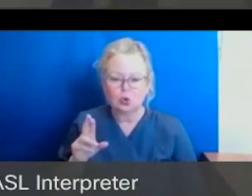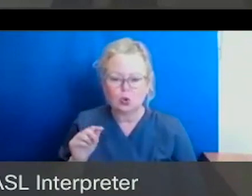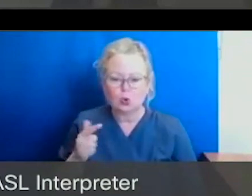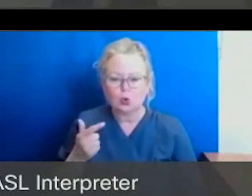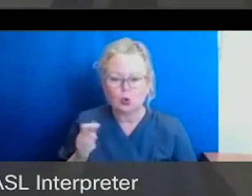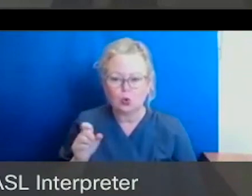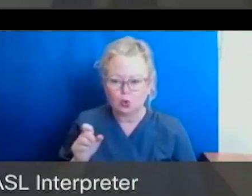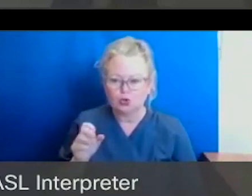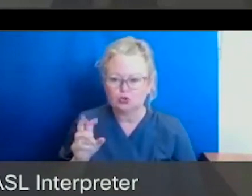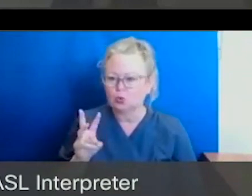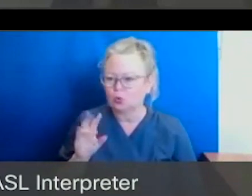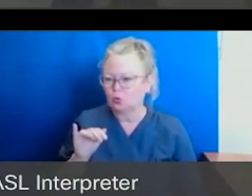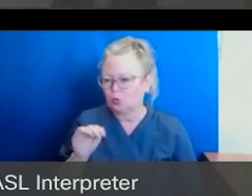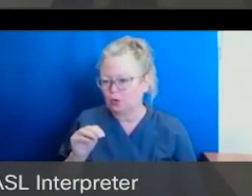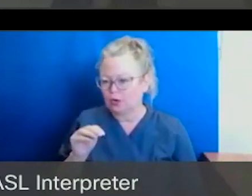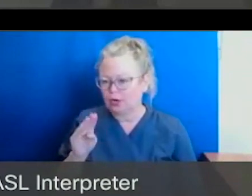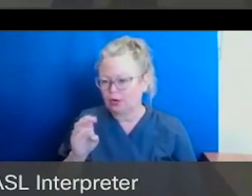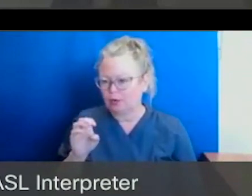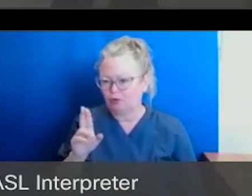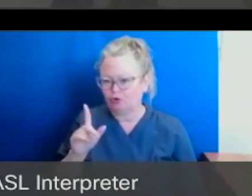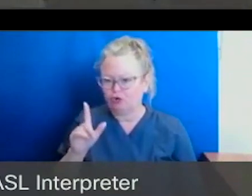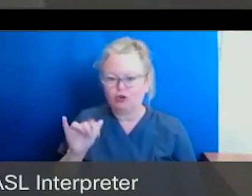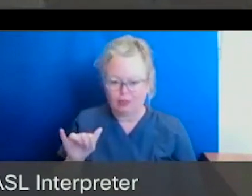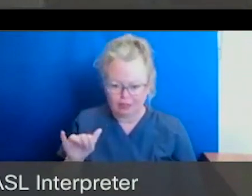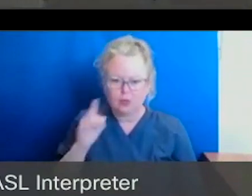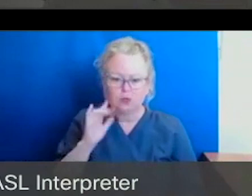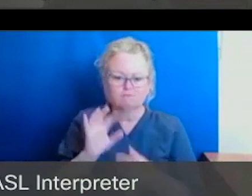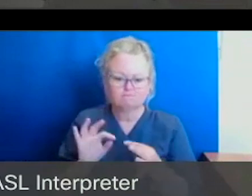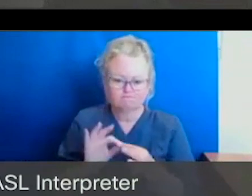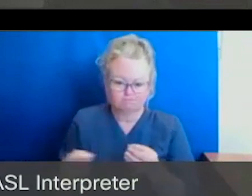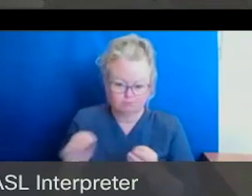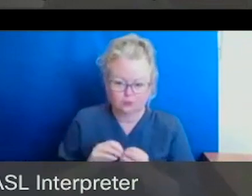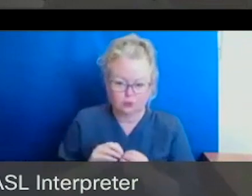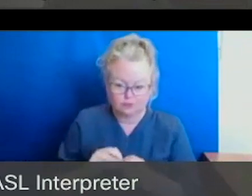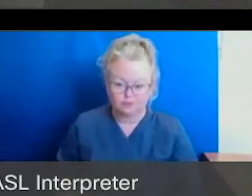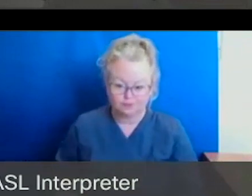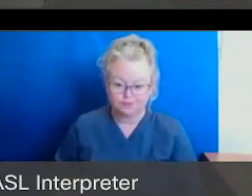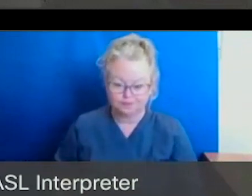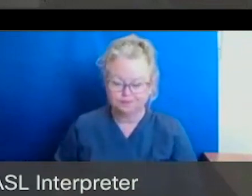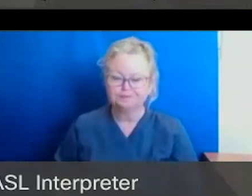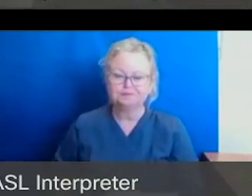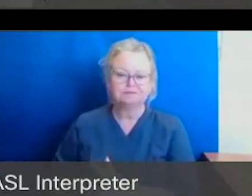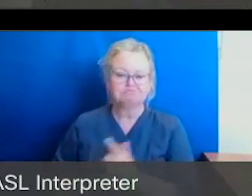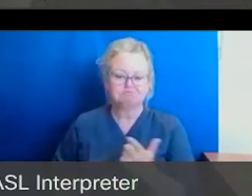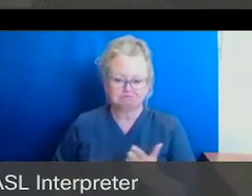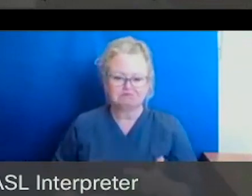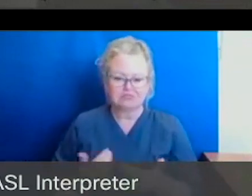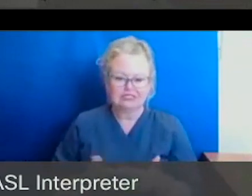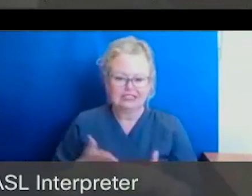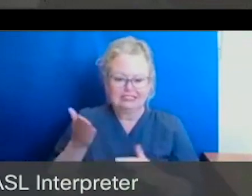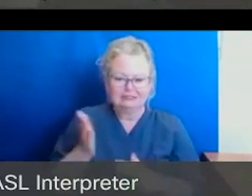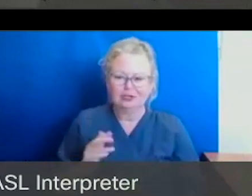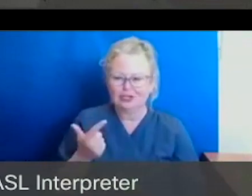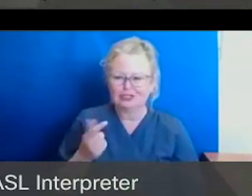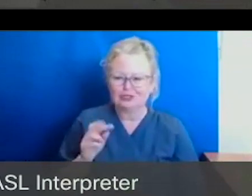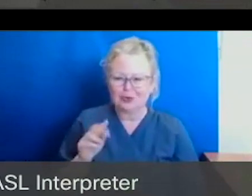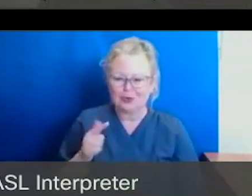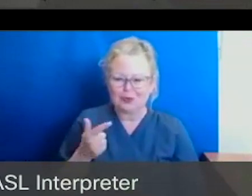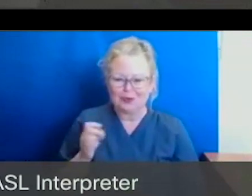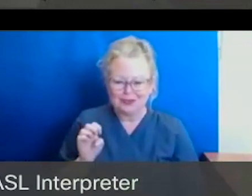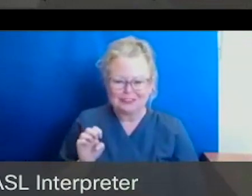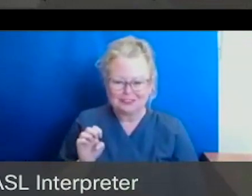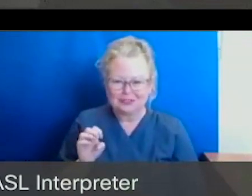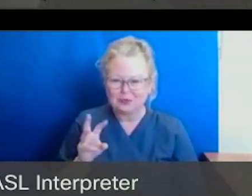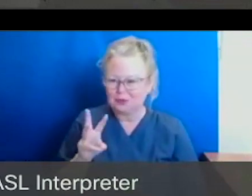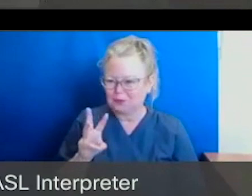more details as we start this webinar today. Great, thank you. Thank you, Felice. I just want to say that we'll hear